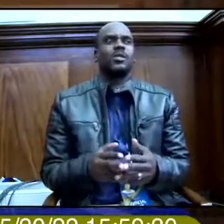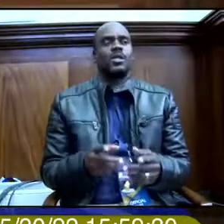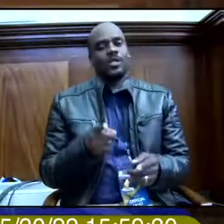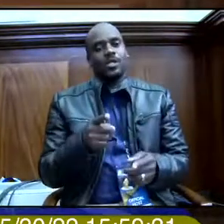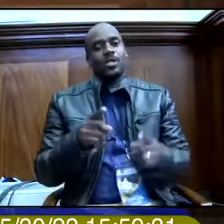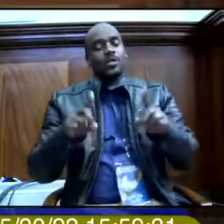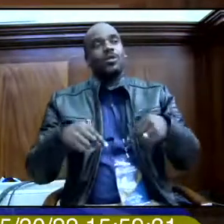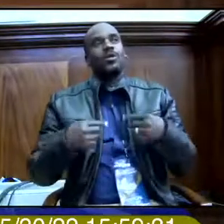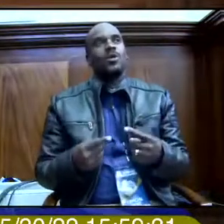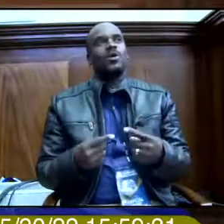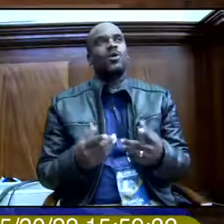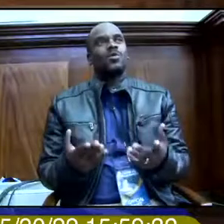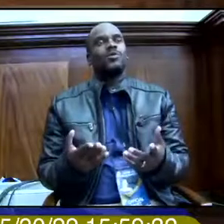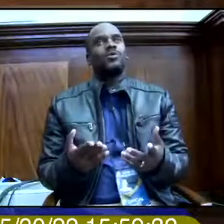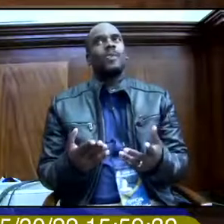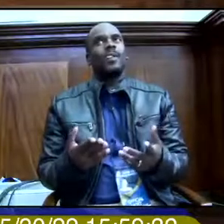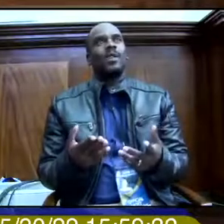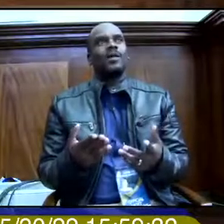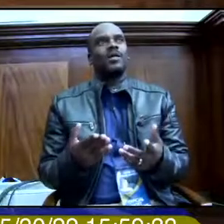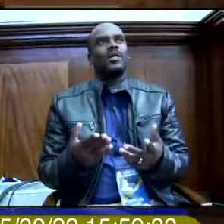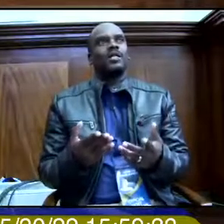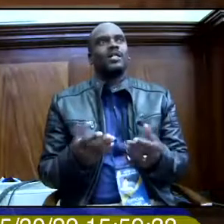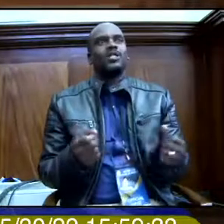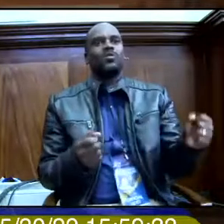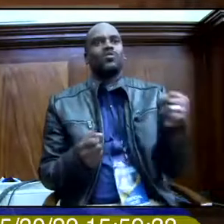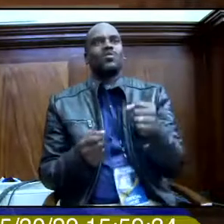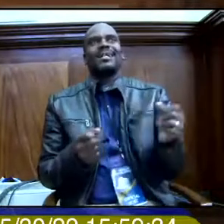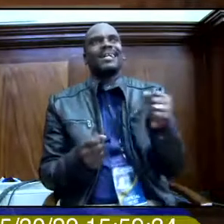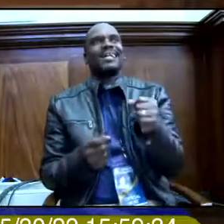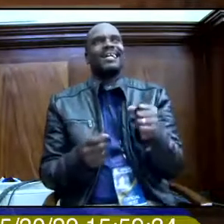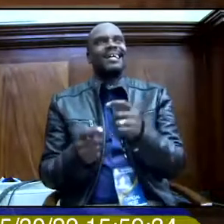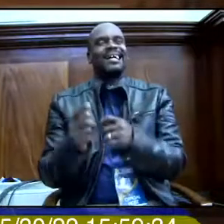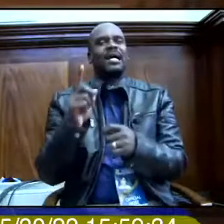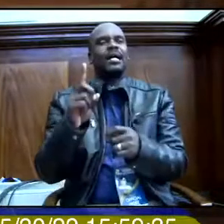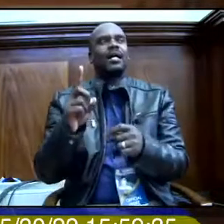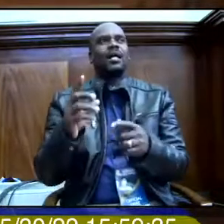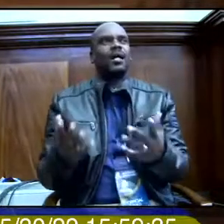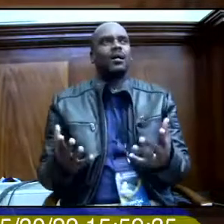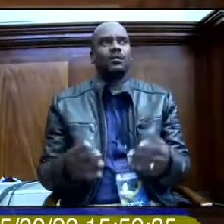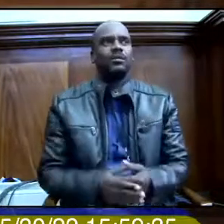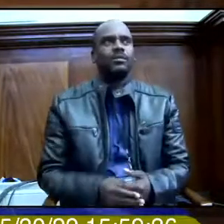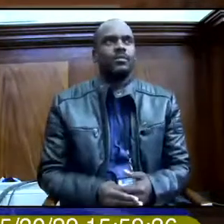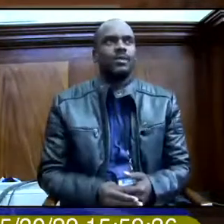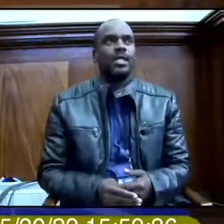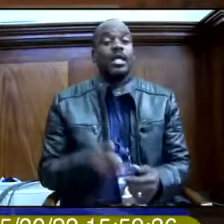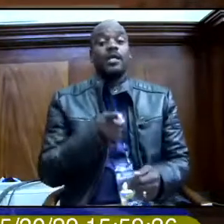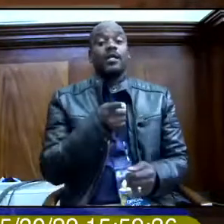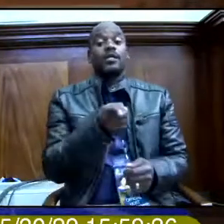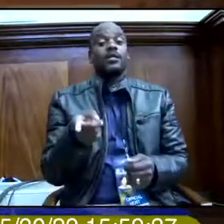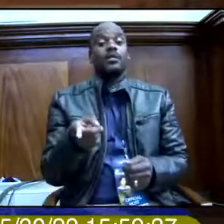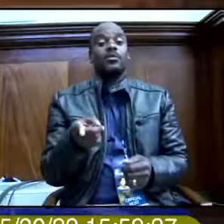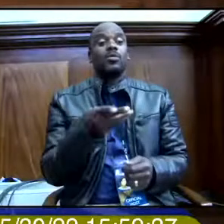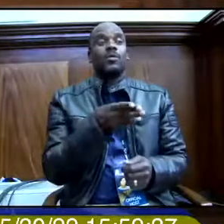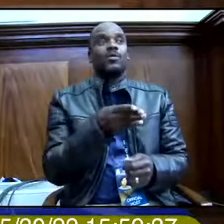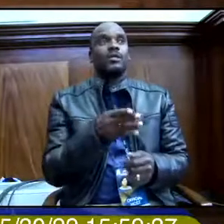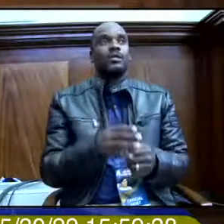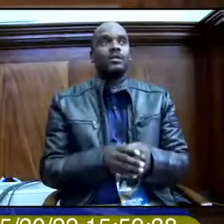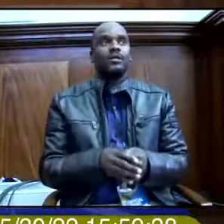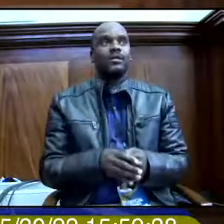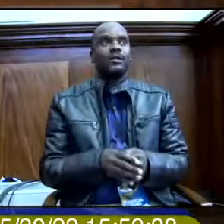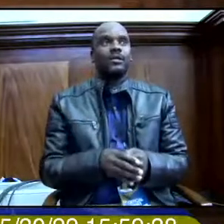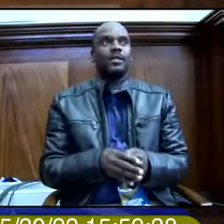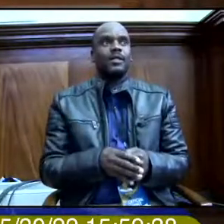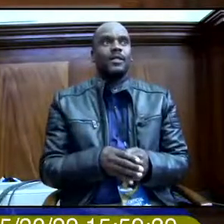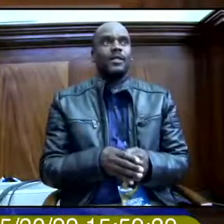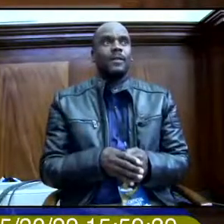with other international role players that becomes a fundamental contradiction in terms of our policy trajectory what is the